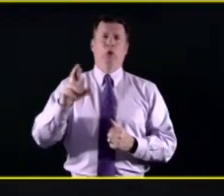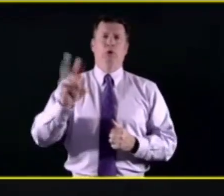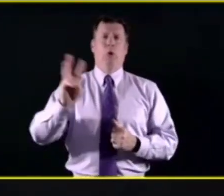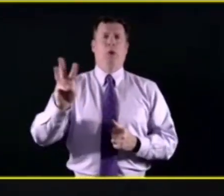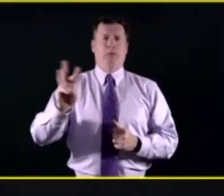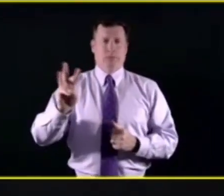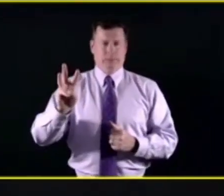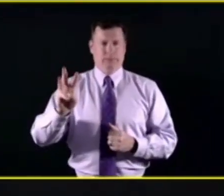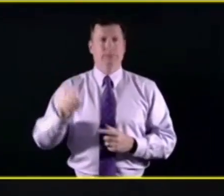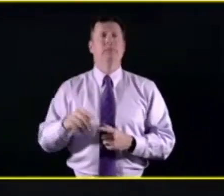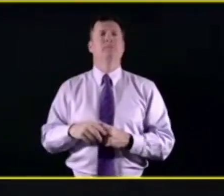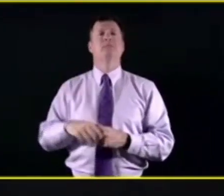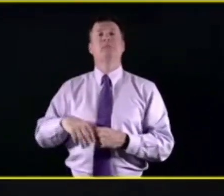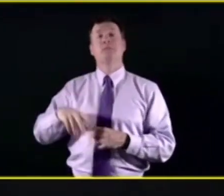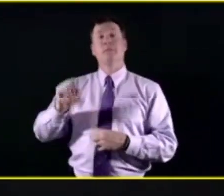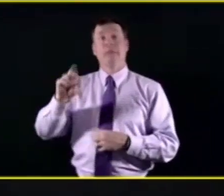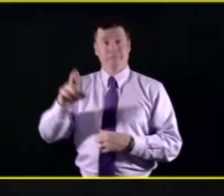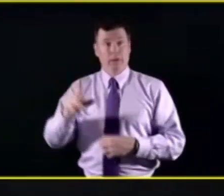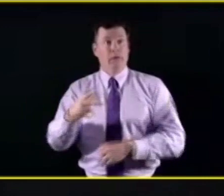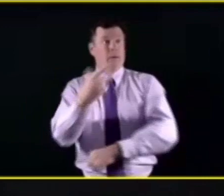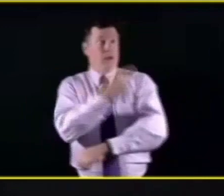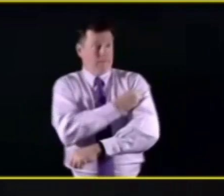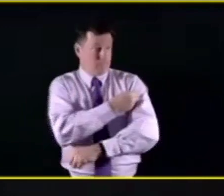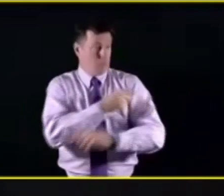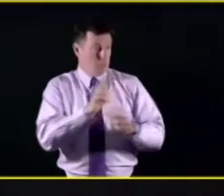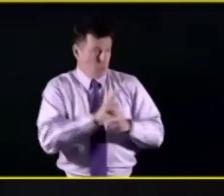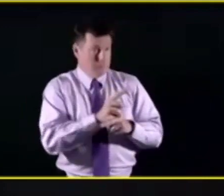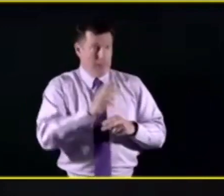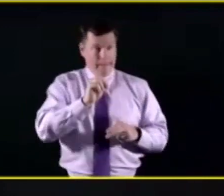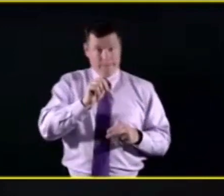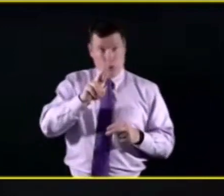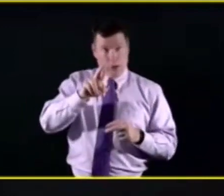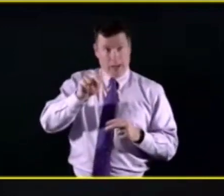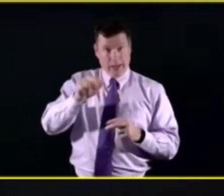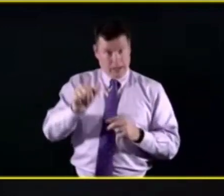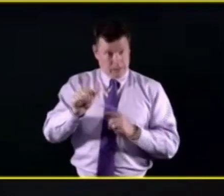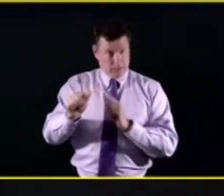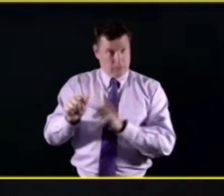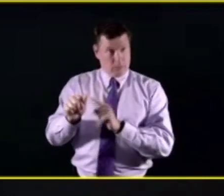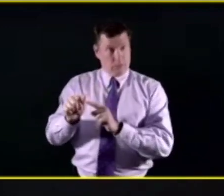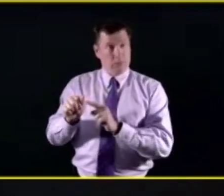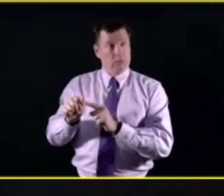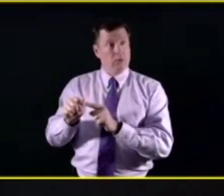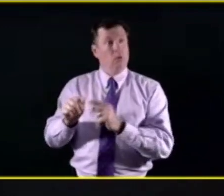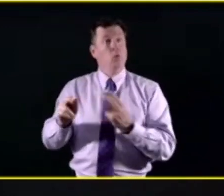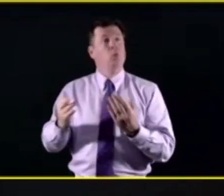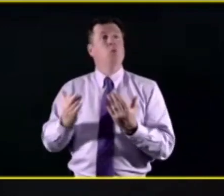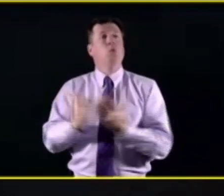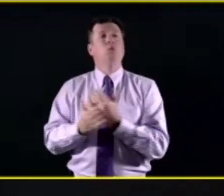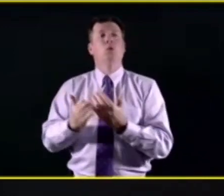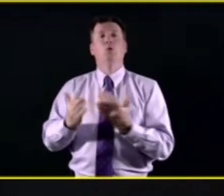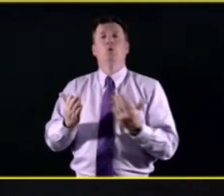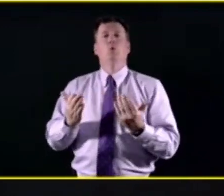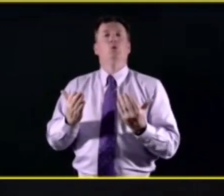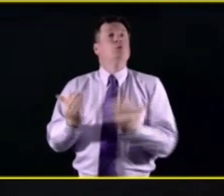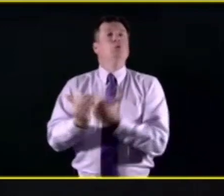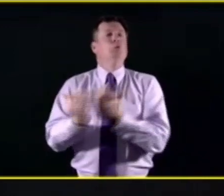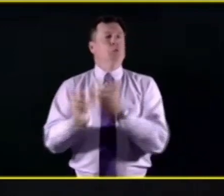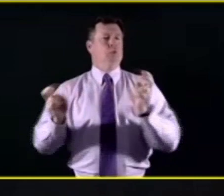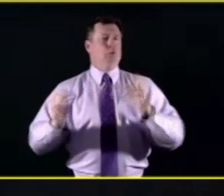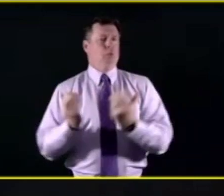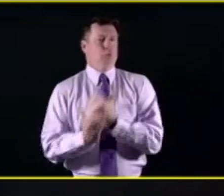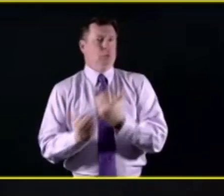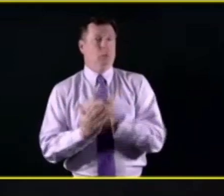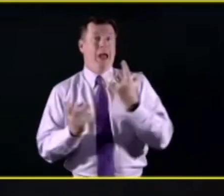for a decade or so. The idea is that in the past, we have usually, and